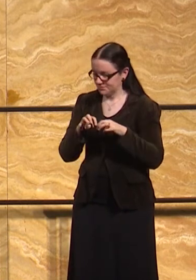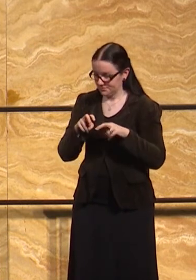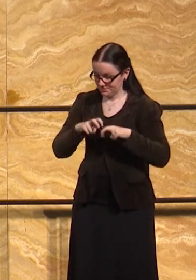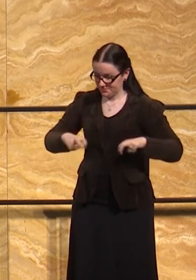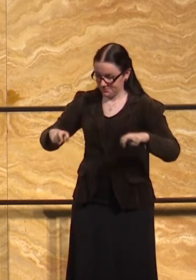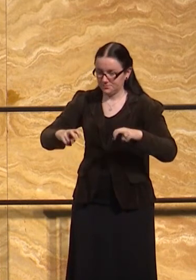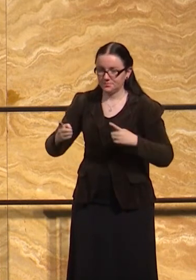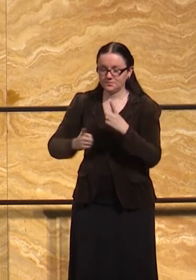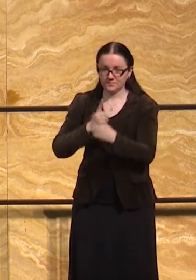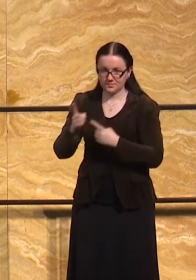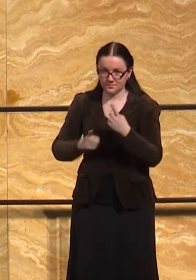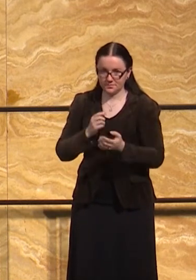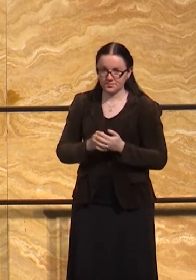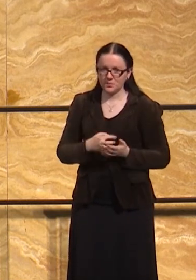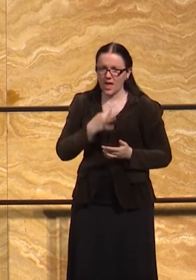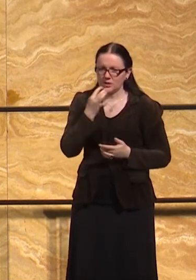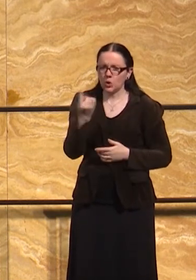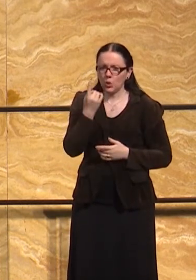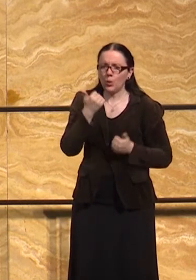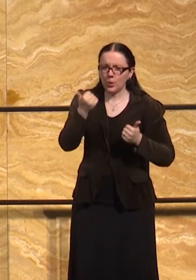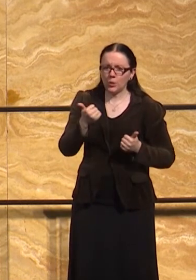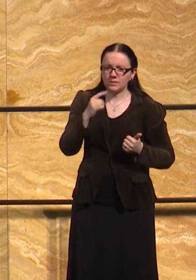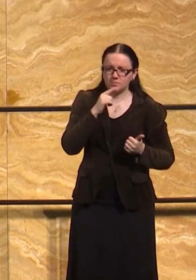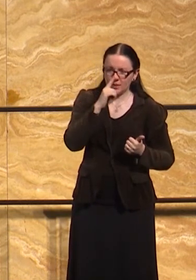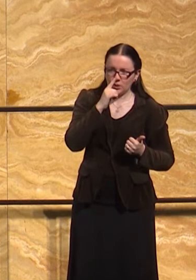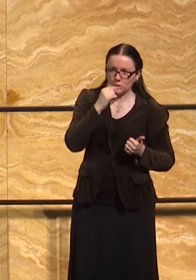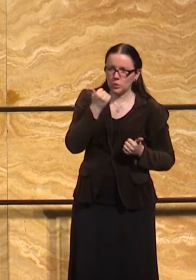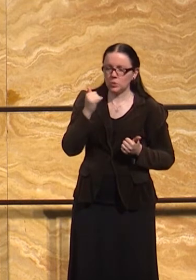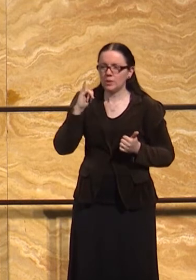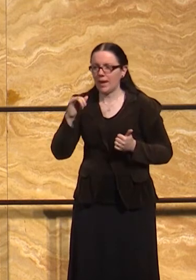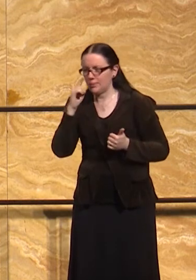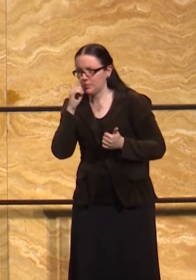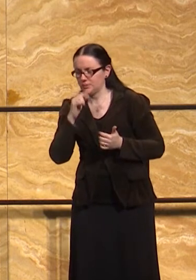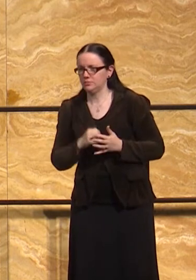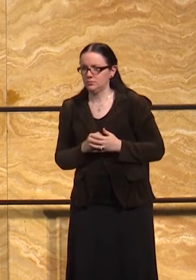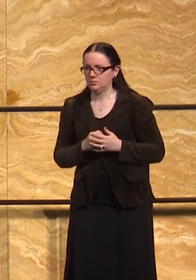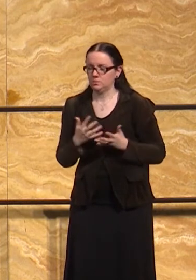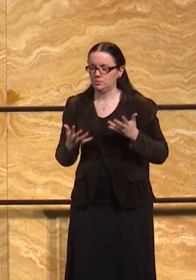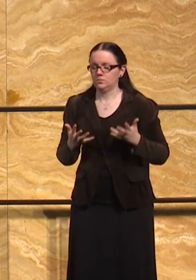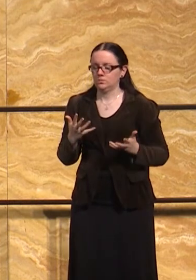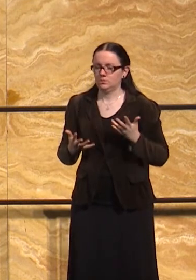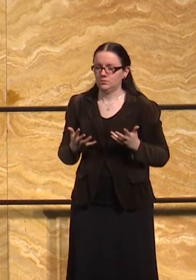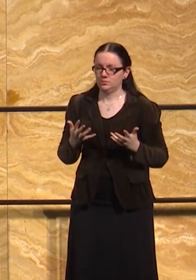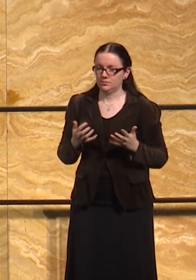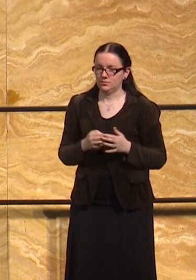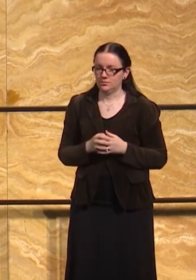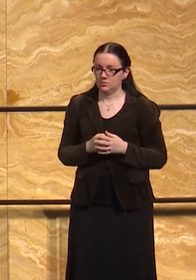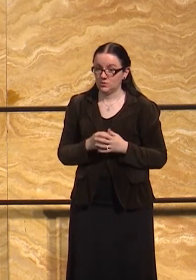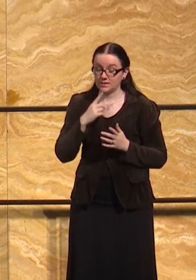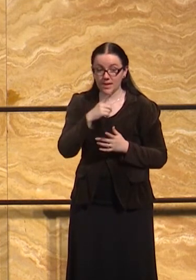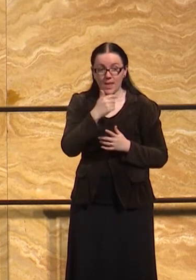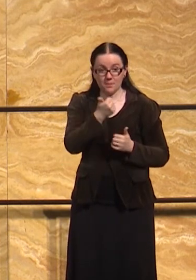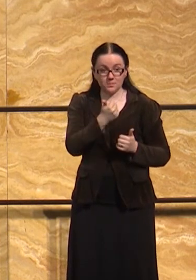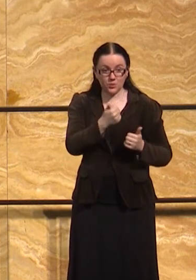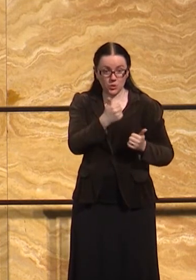and people are asking you, who are the good guys? Or sometimes they'll say, oh yes, very good guy. He was with us